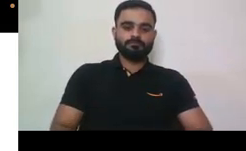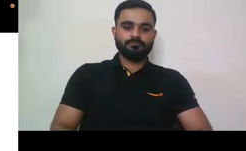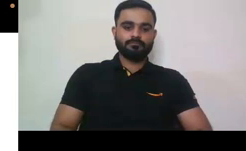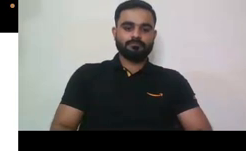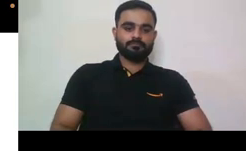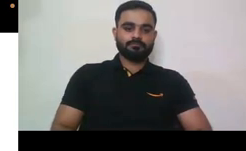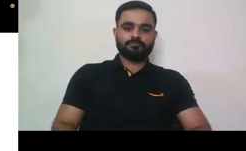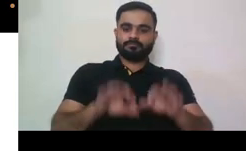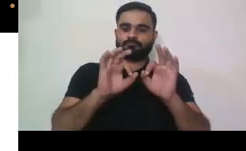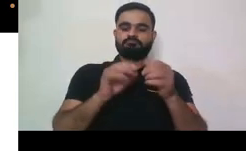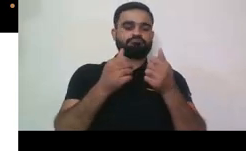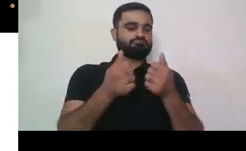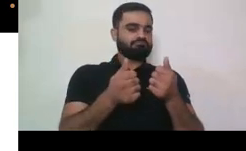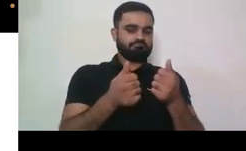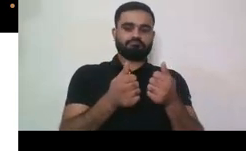Yeah, excellent.